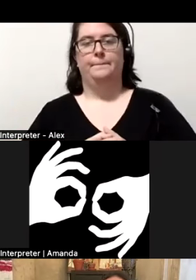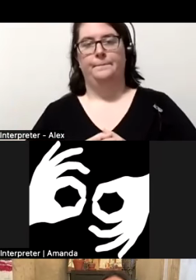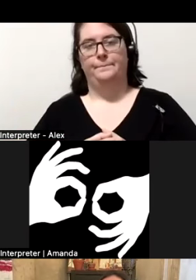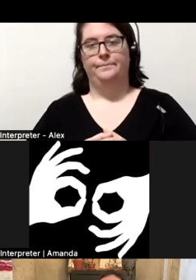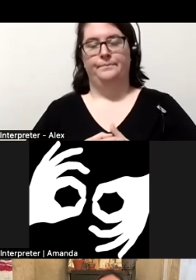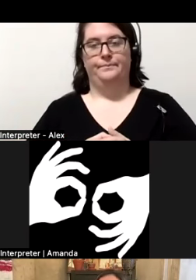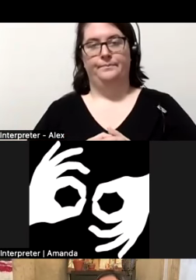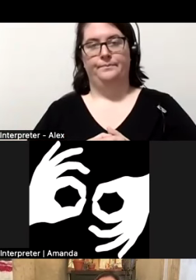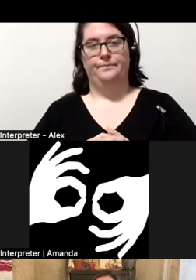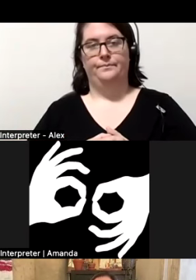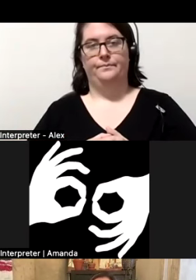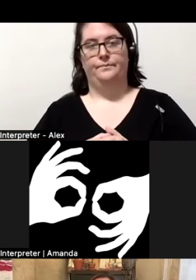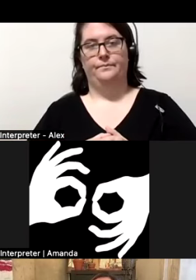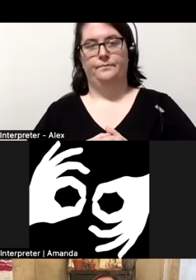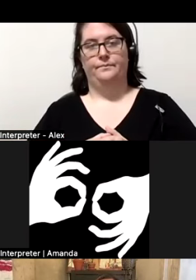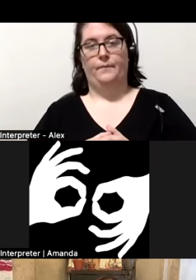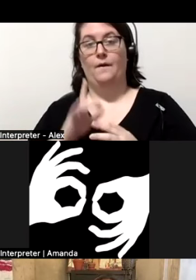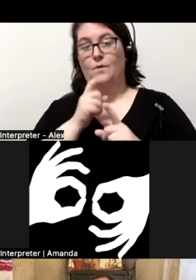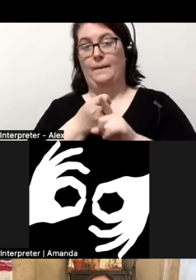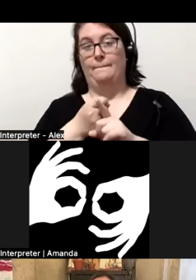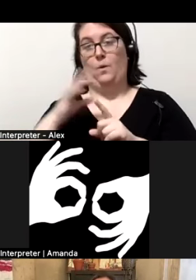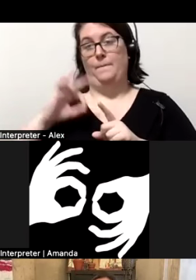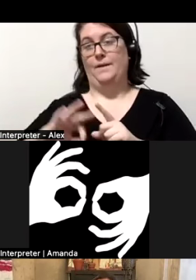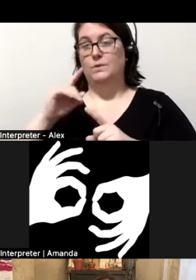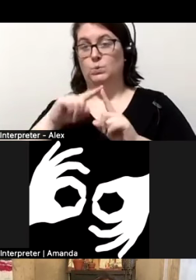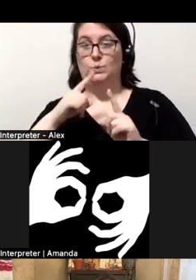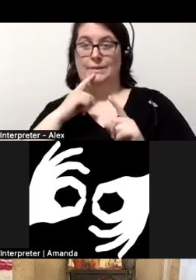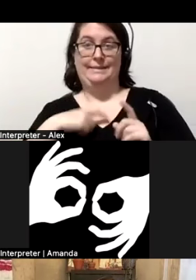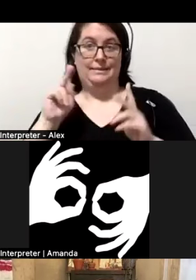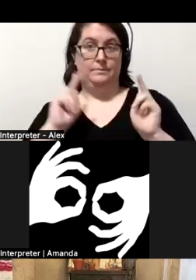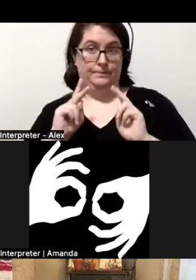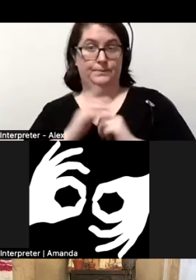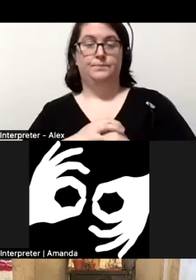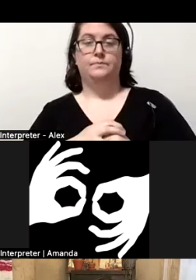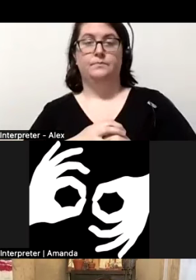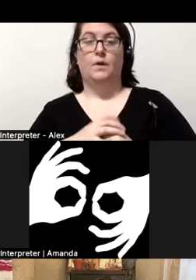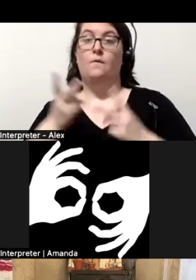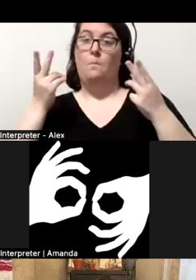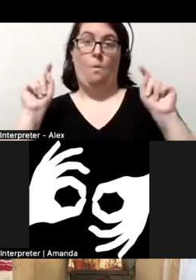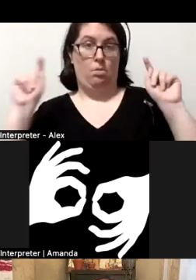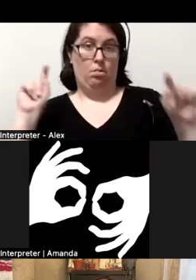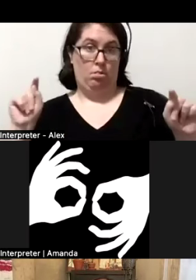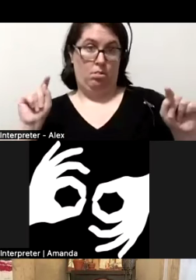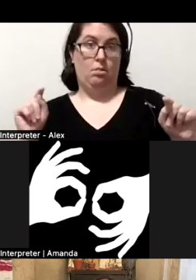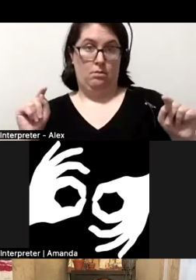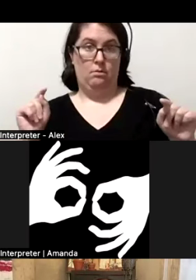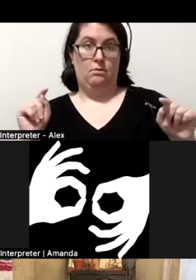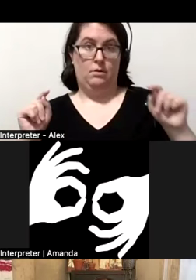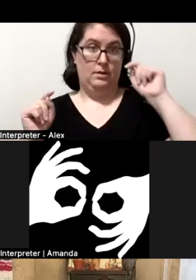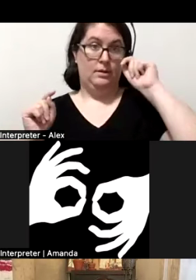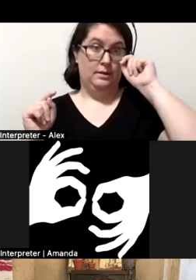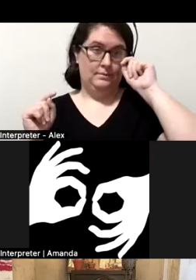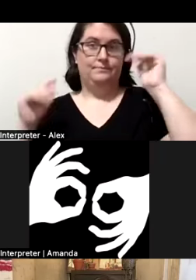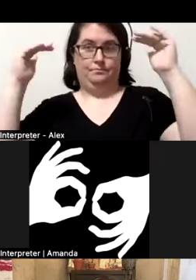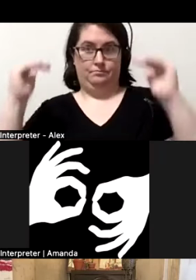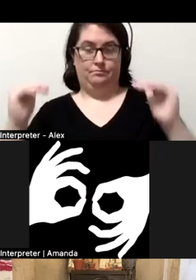Under impact and benefit to Kingston residents, for both criteria or categories, we're looking